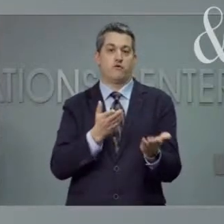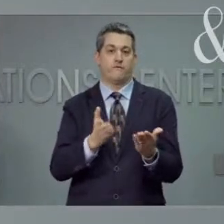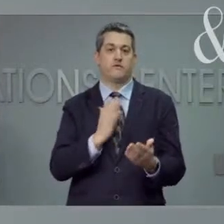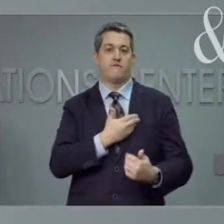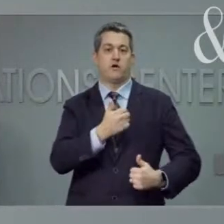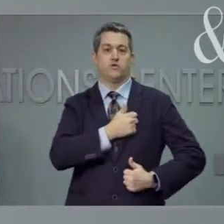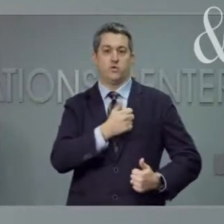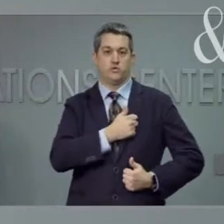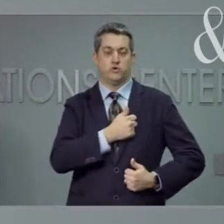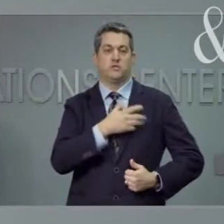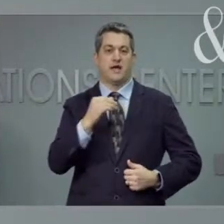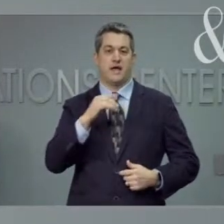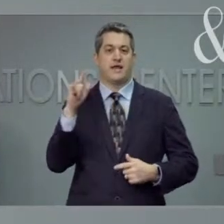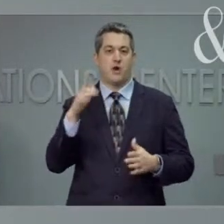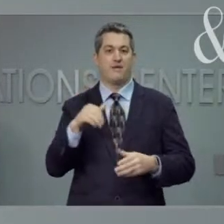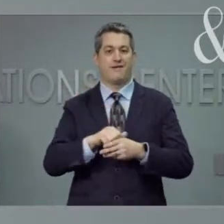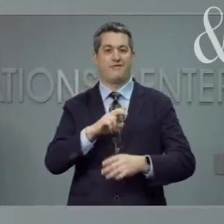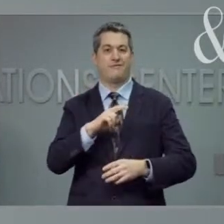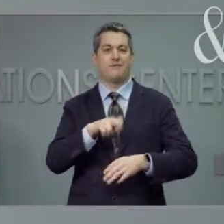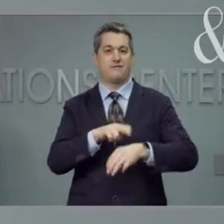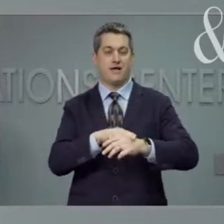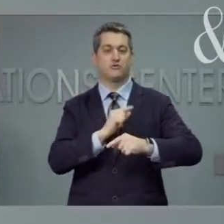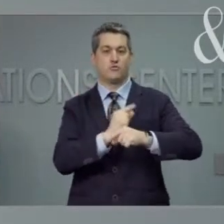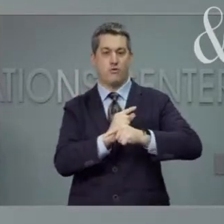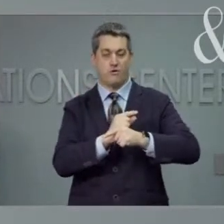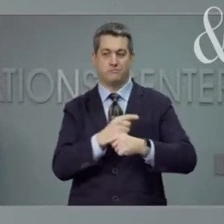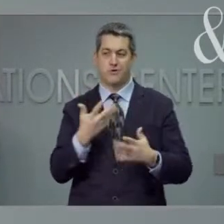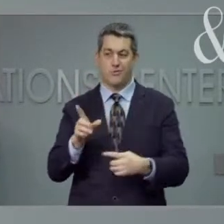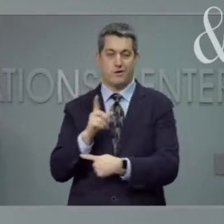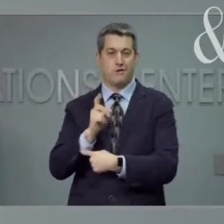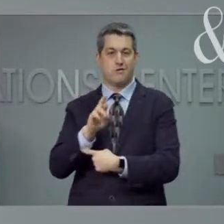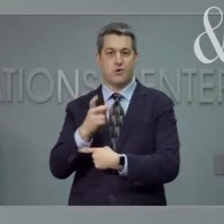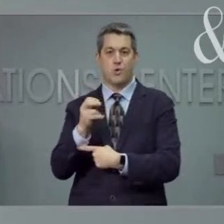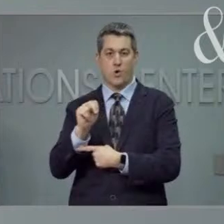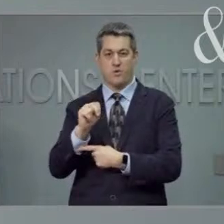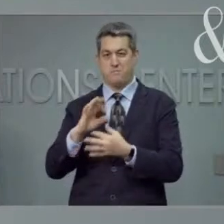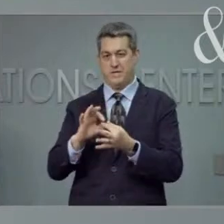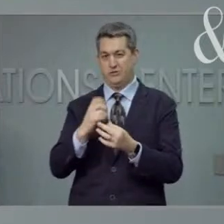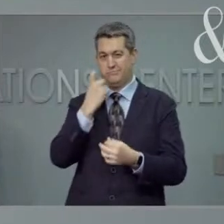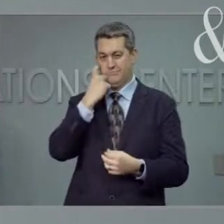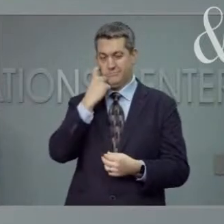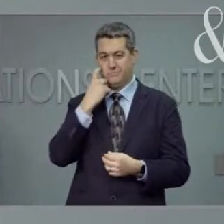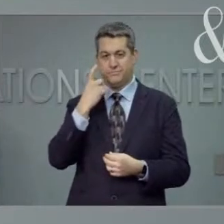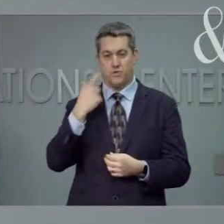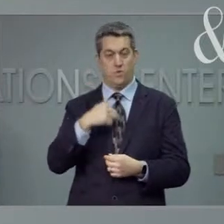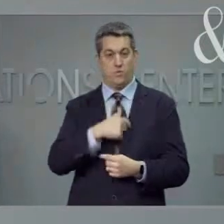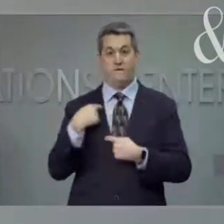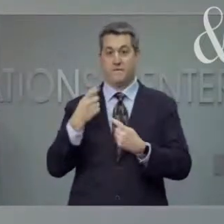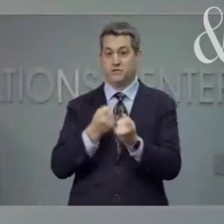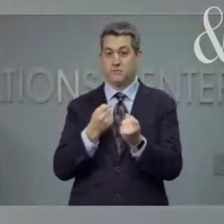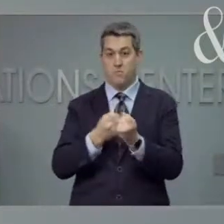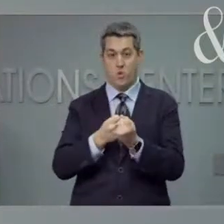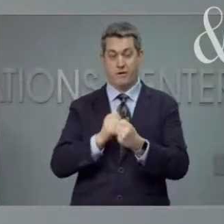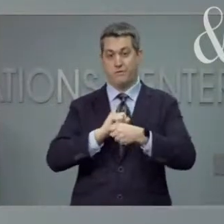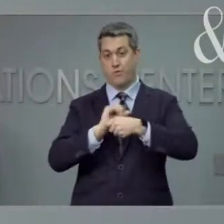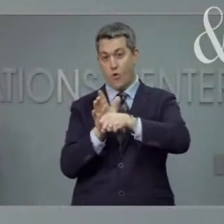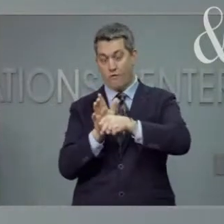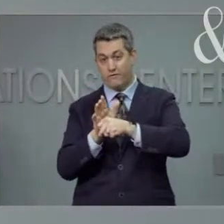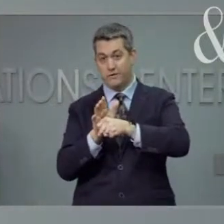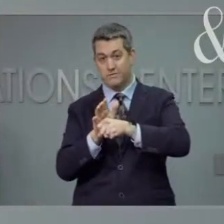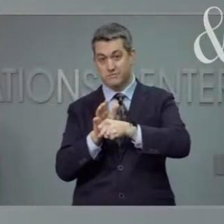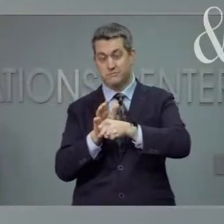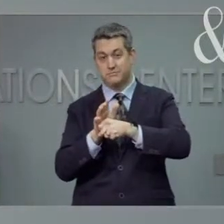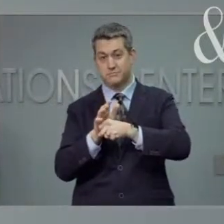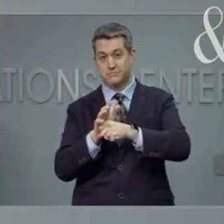of our soldiers and airmen throughout the National Guard. Like Dr. Cohen said just a few minutes ago, we've been supporting COVID operations since